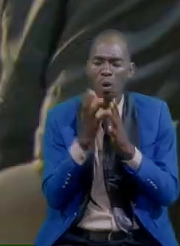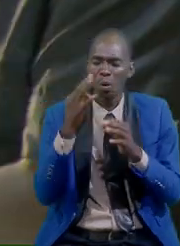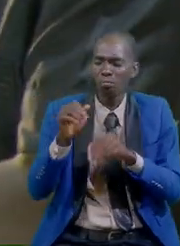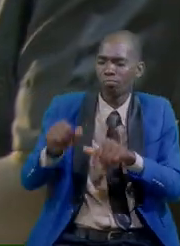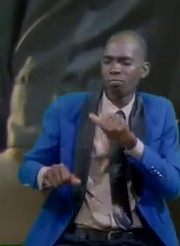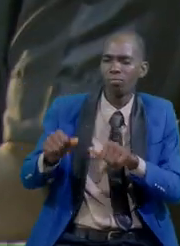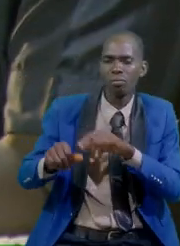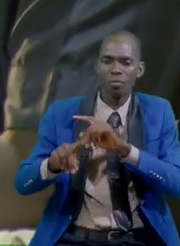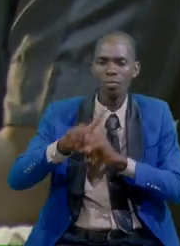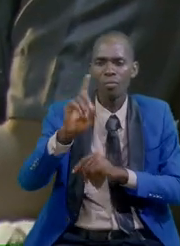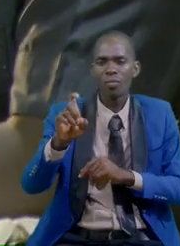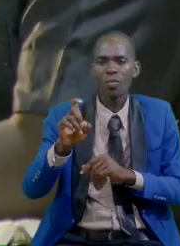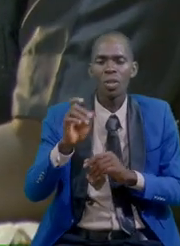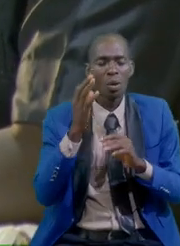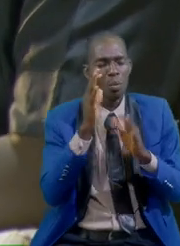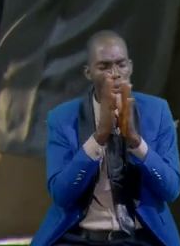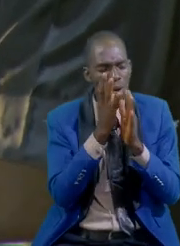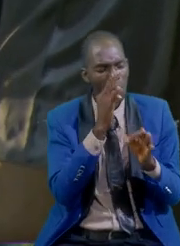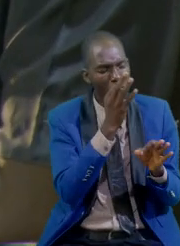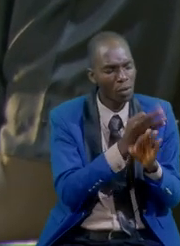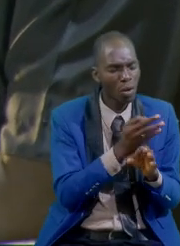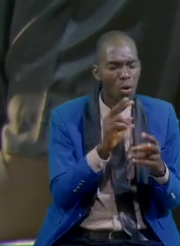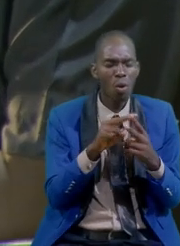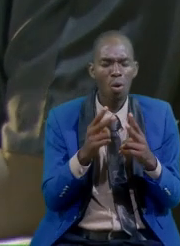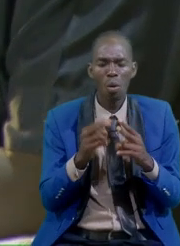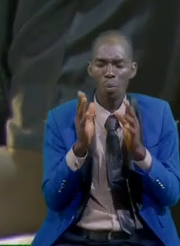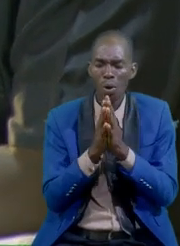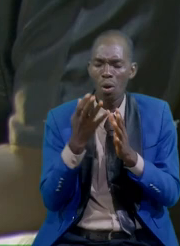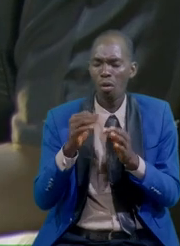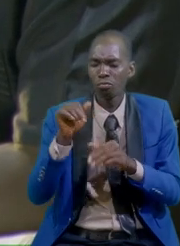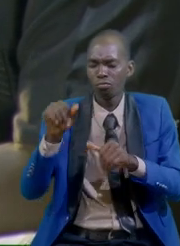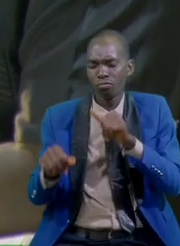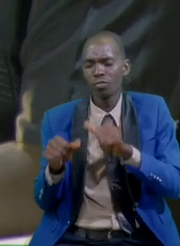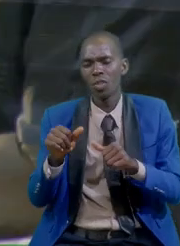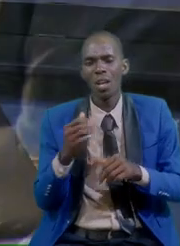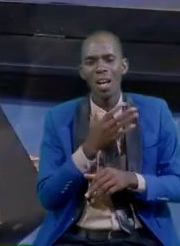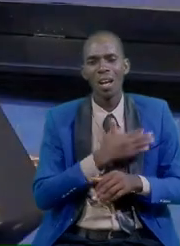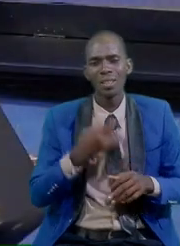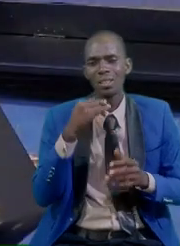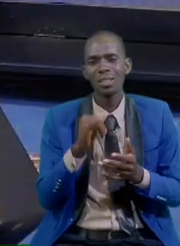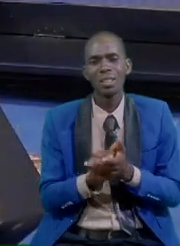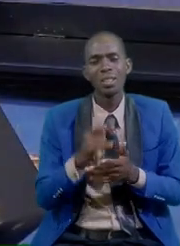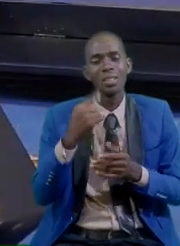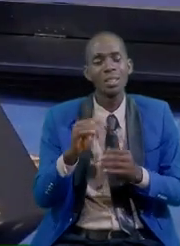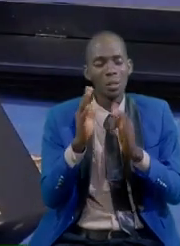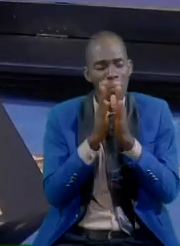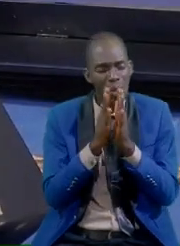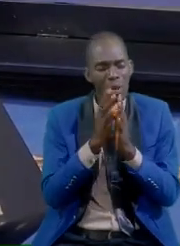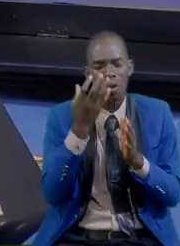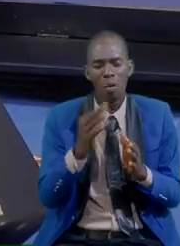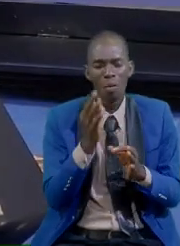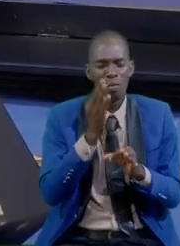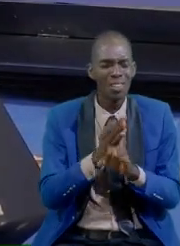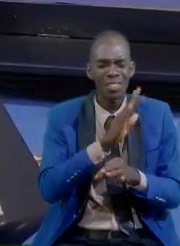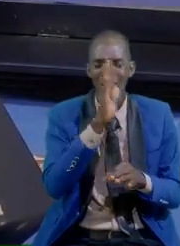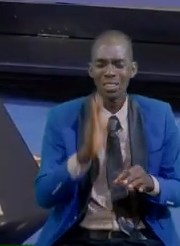Say it aloud. And it says the prayer of faith never fails. The prayer of faith